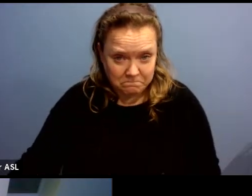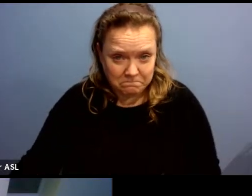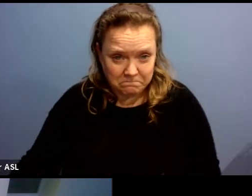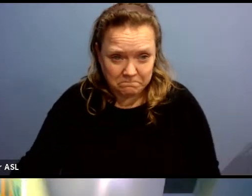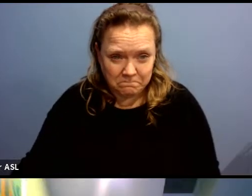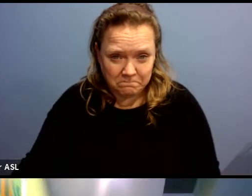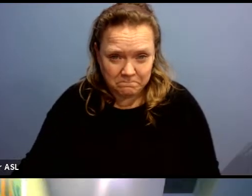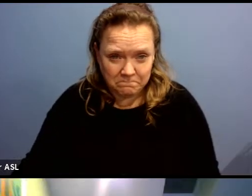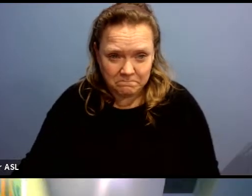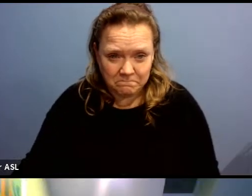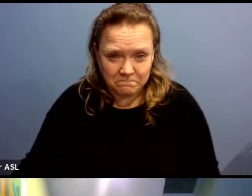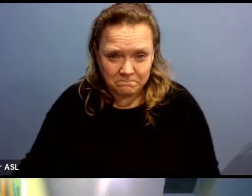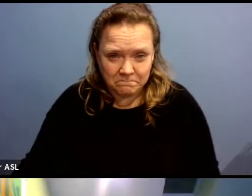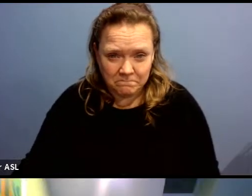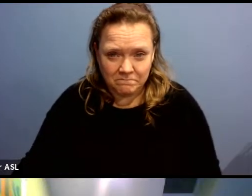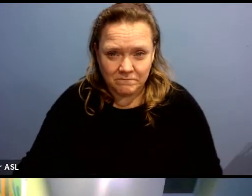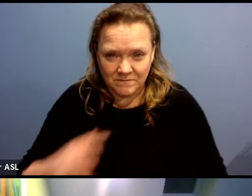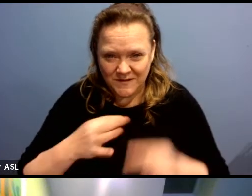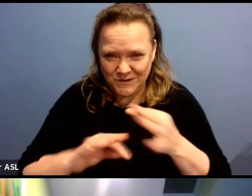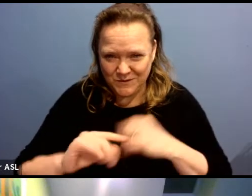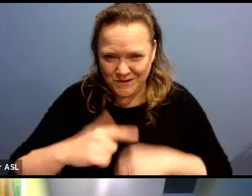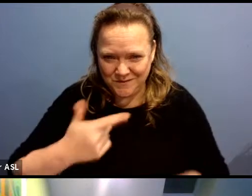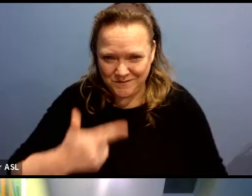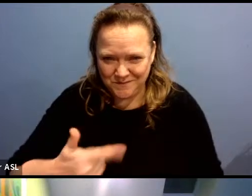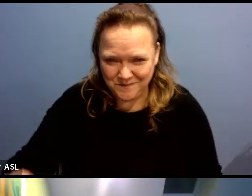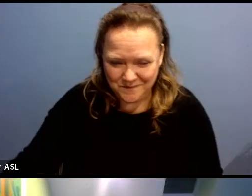Speaker 1312 is next.